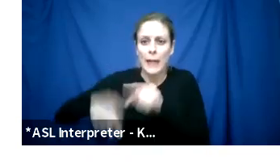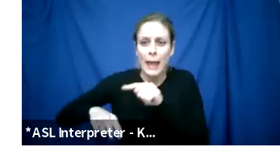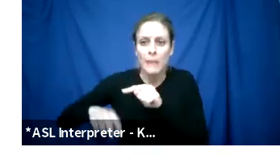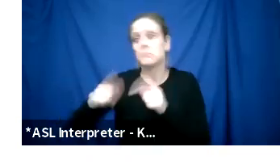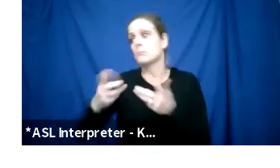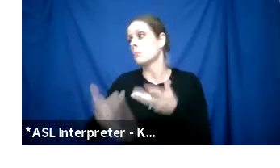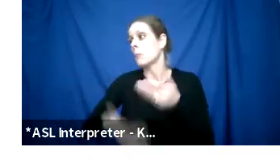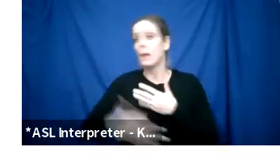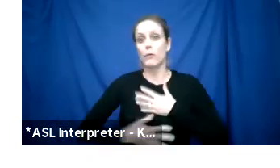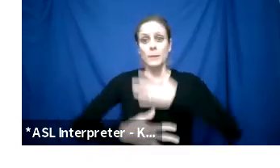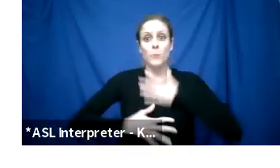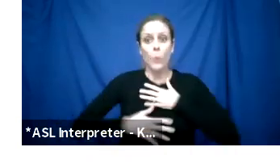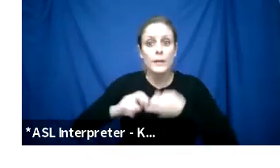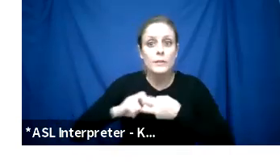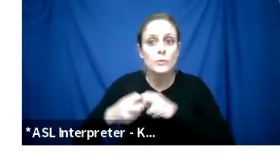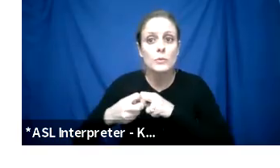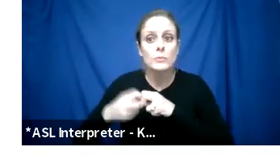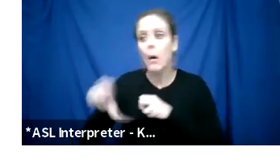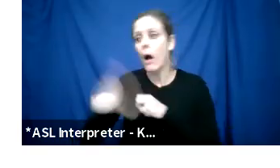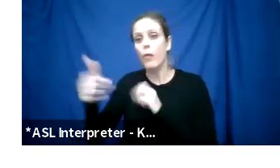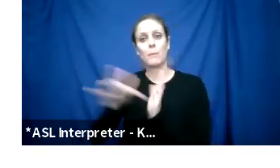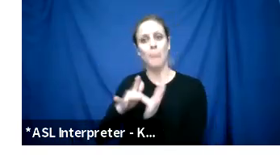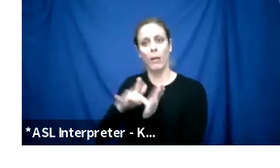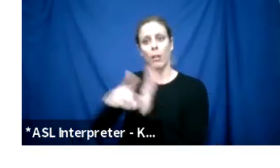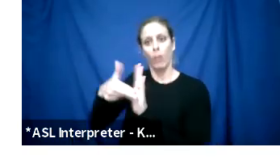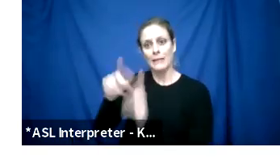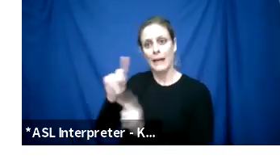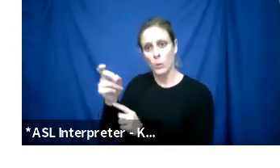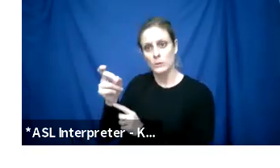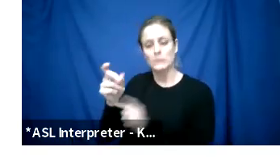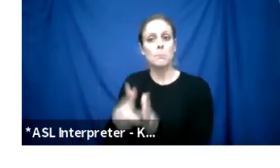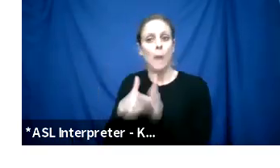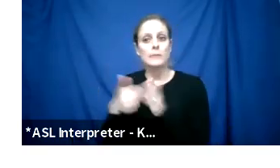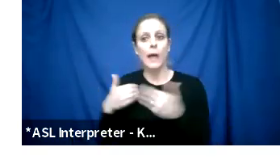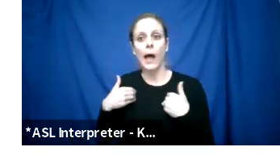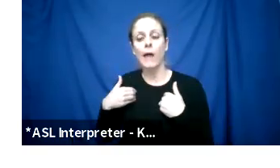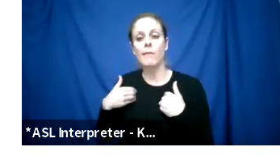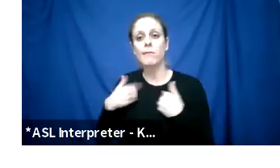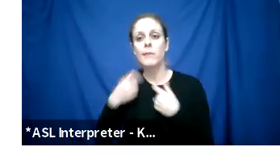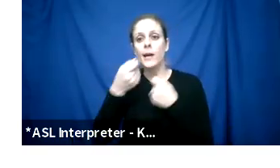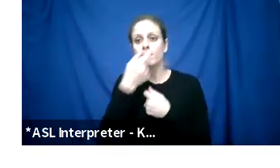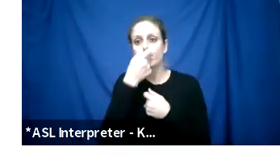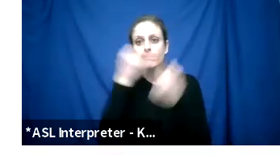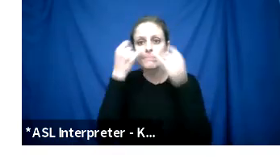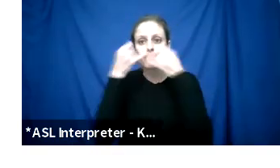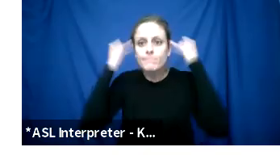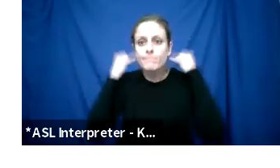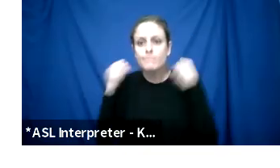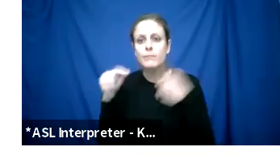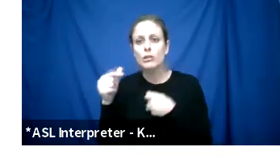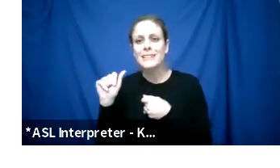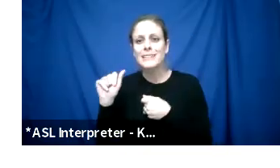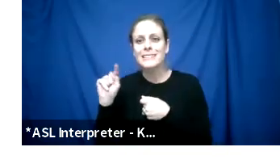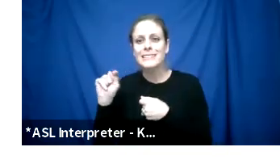respiratory or another condition, which may require the use of maybe portable oxygen, or